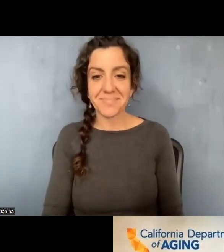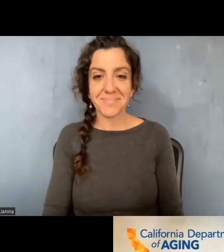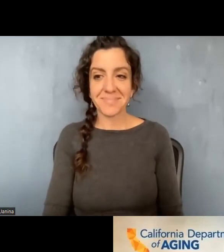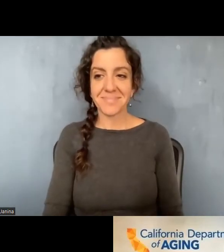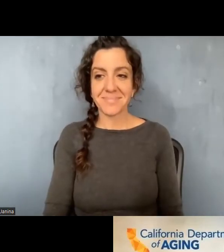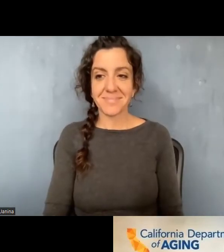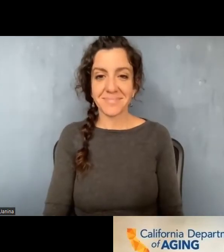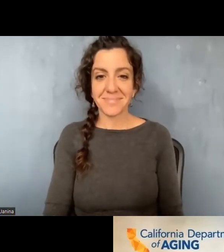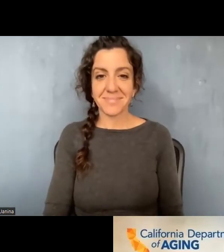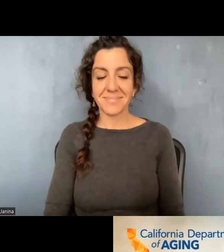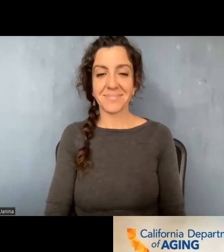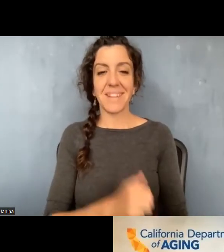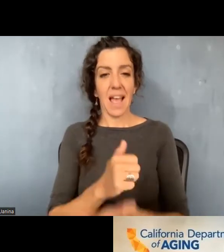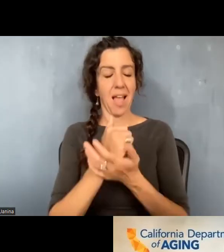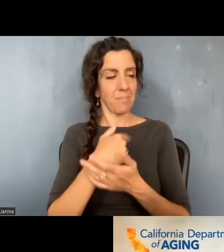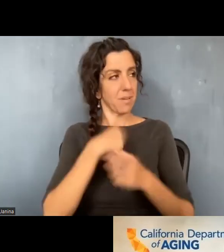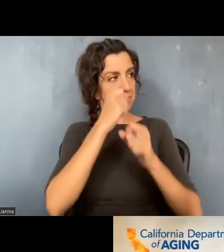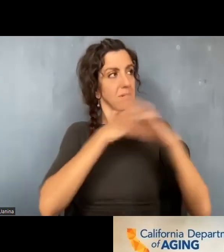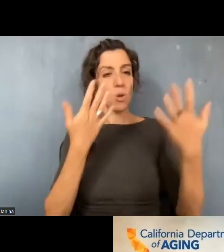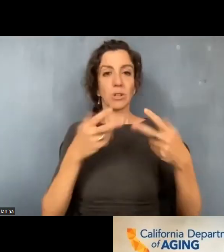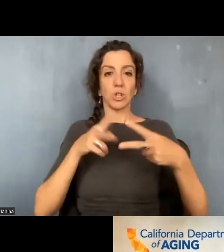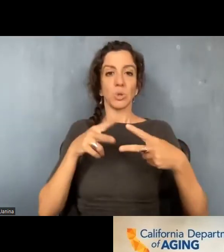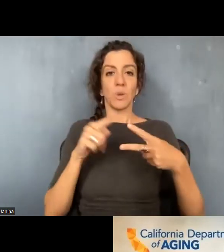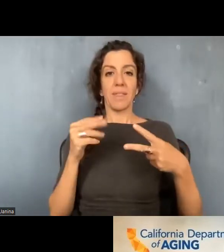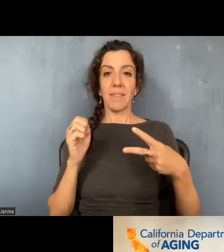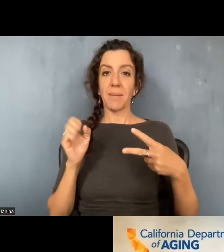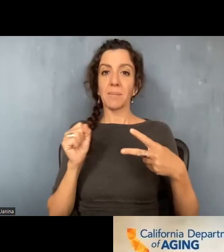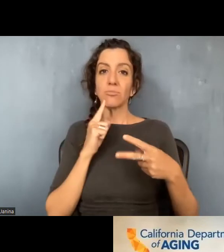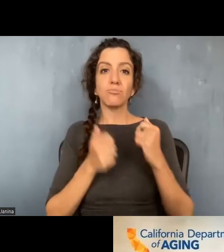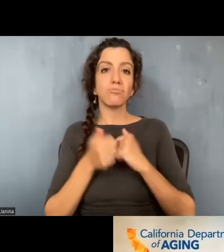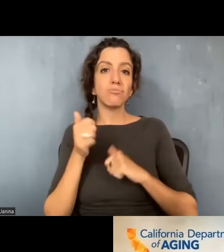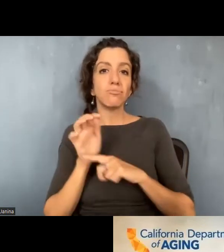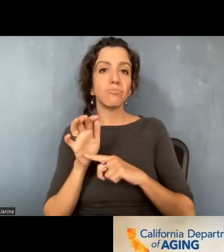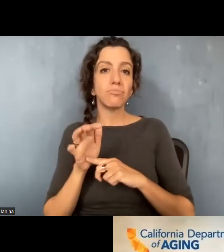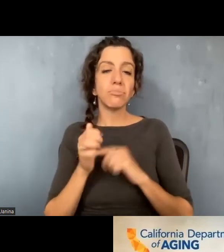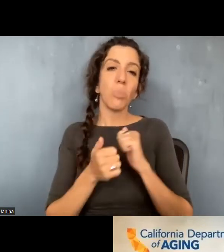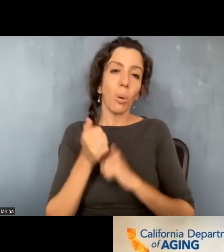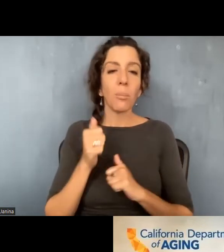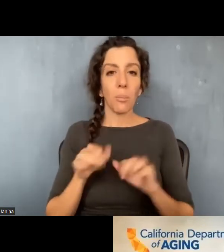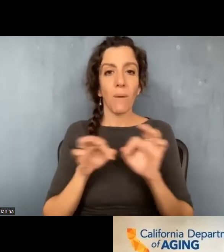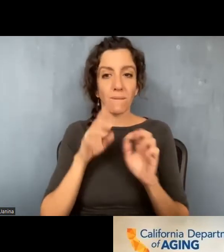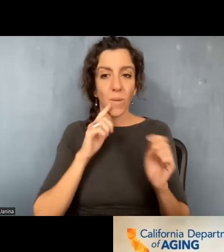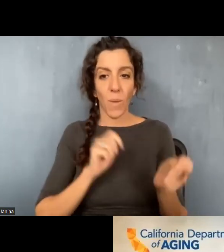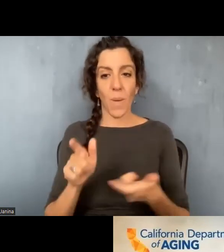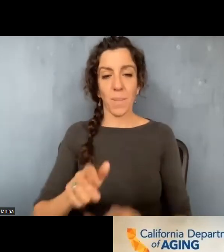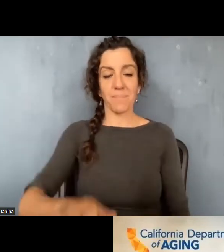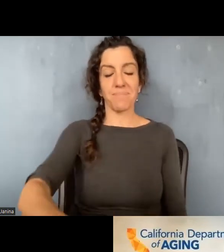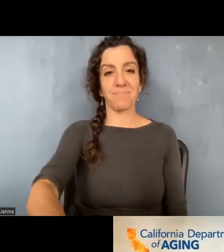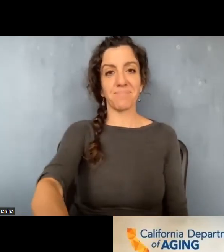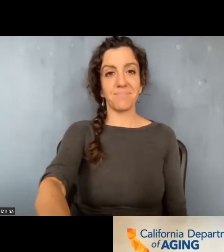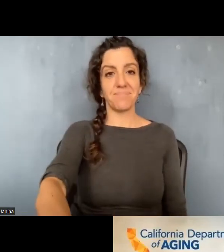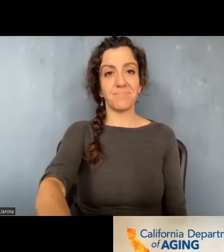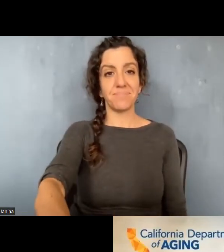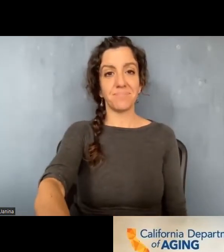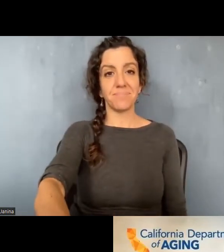see which 2 themes are emerging that everybody on the call selects as important. And while